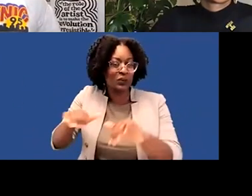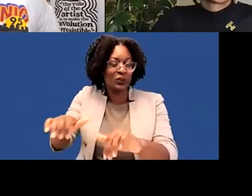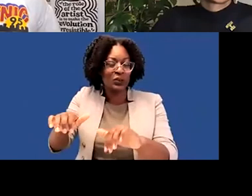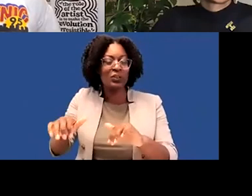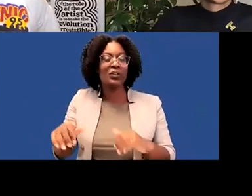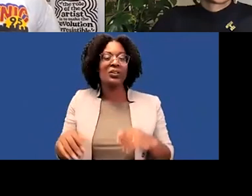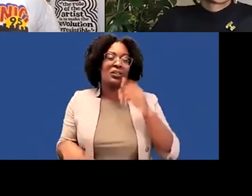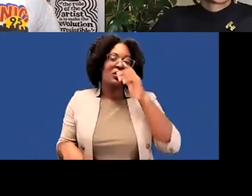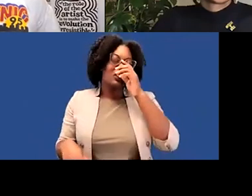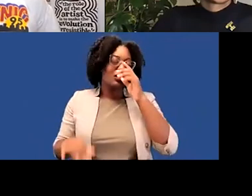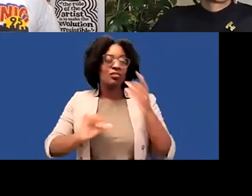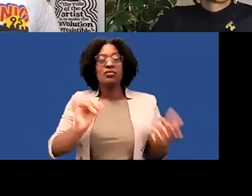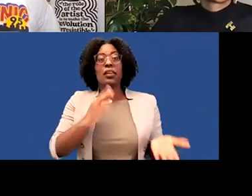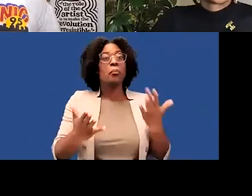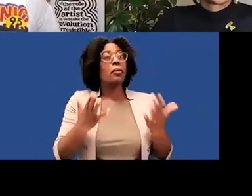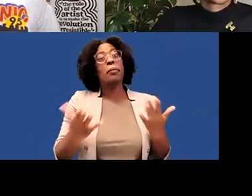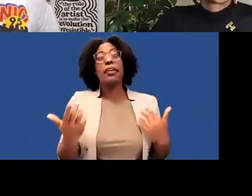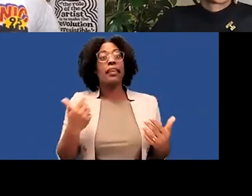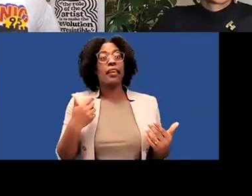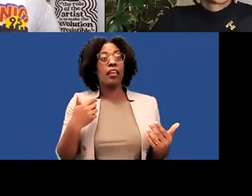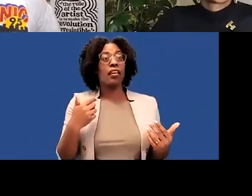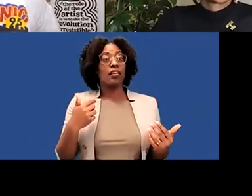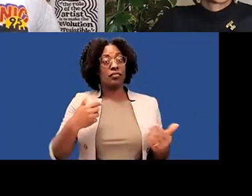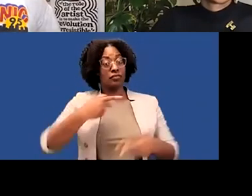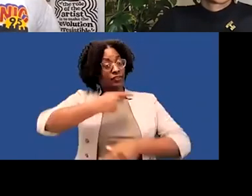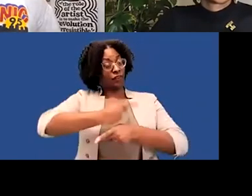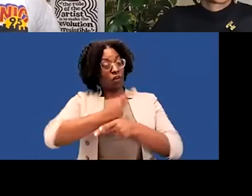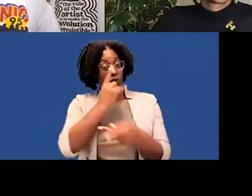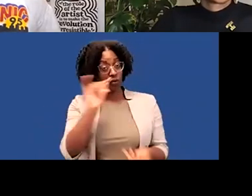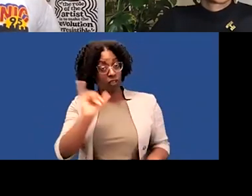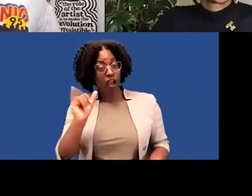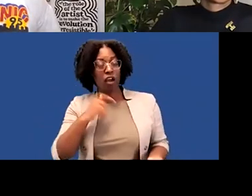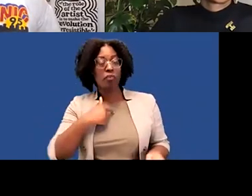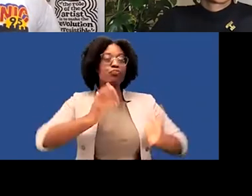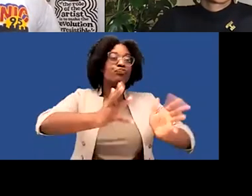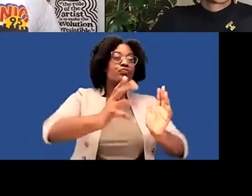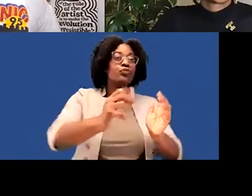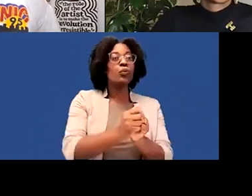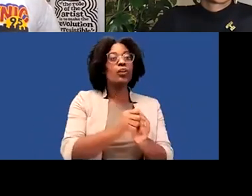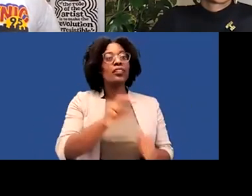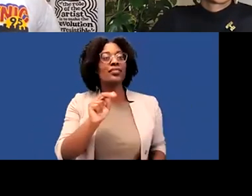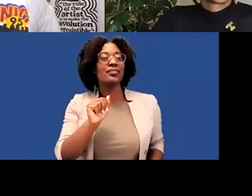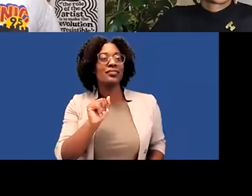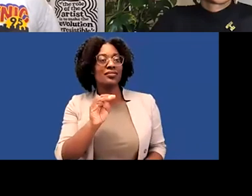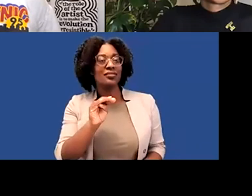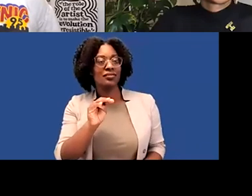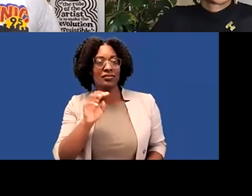presentation for tonight, or, you know, check in with Raquel about tonight. I mean, it's just really easy to